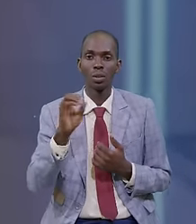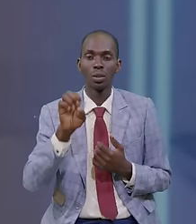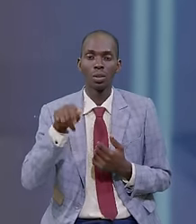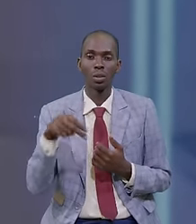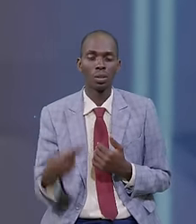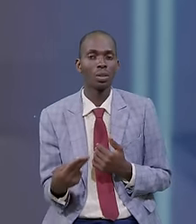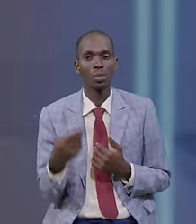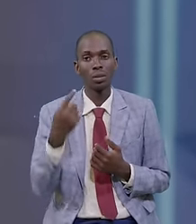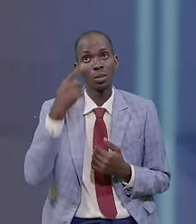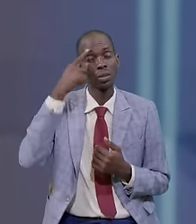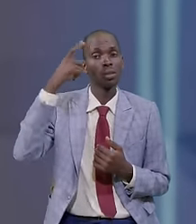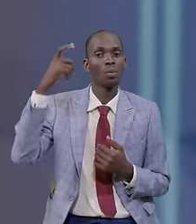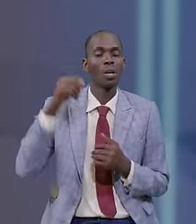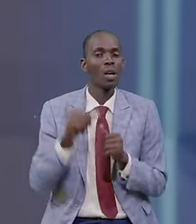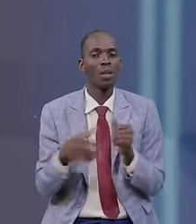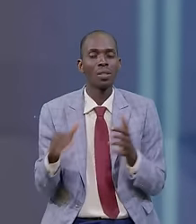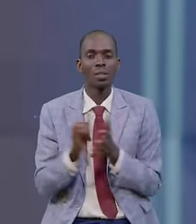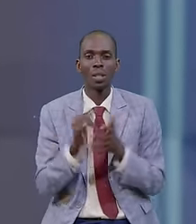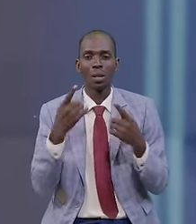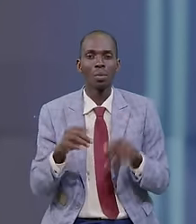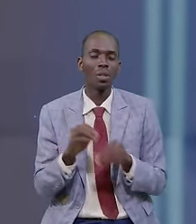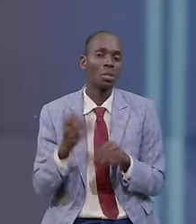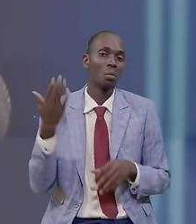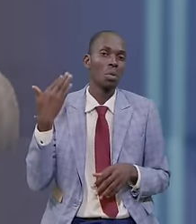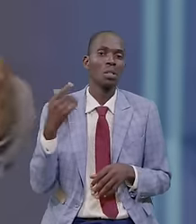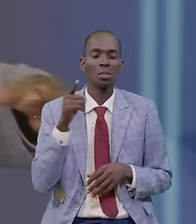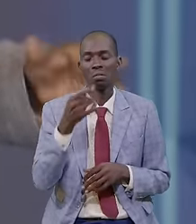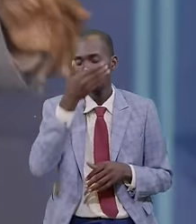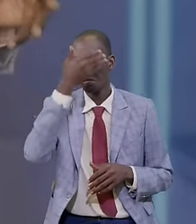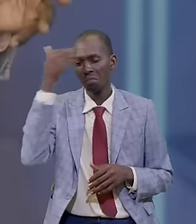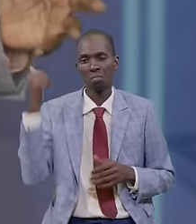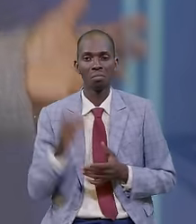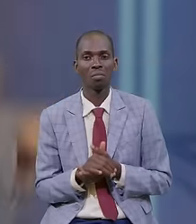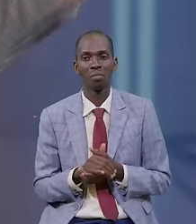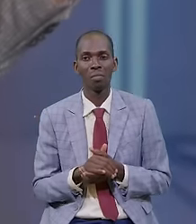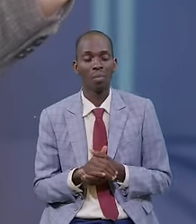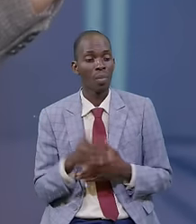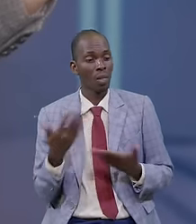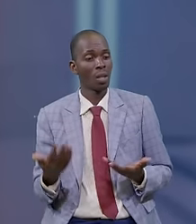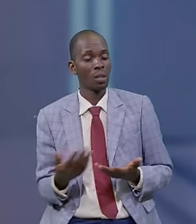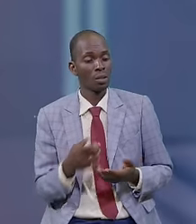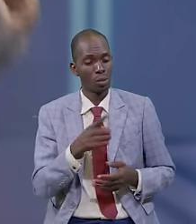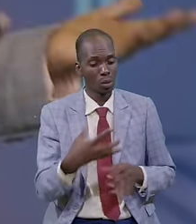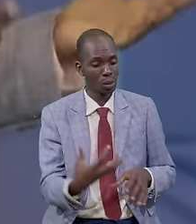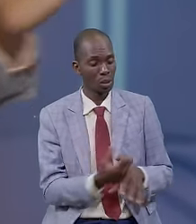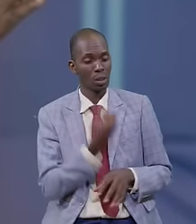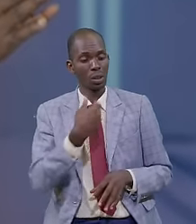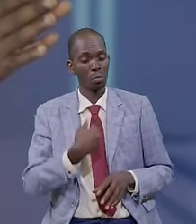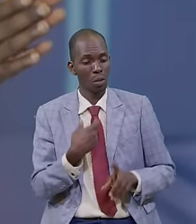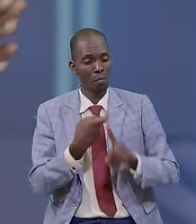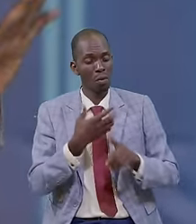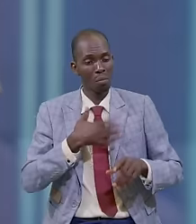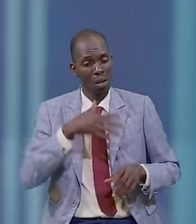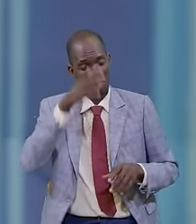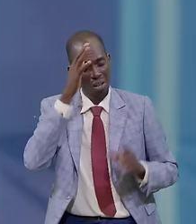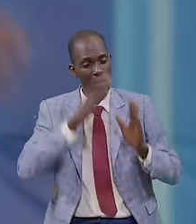everything that happened in the past, he forgot. They took me, they uprooted me from my father's